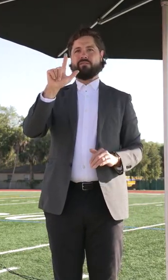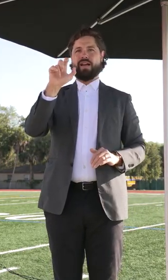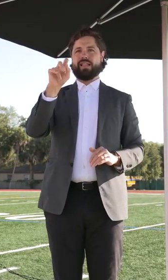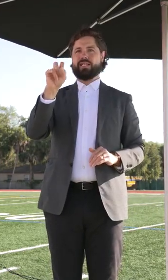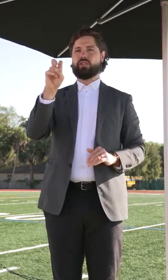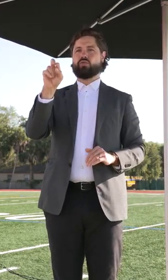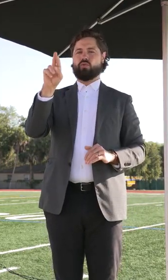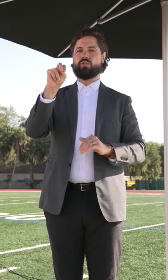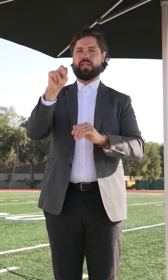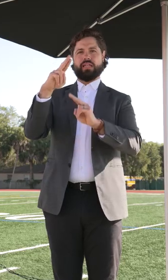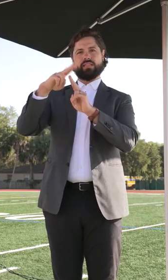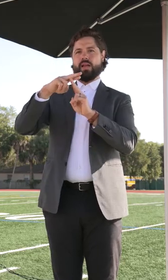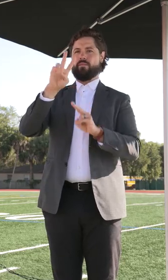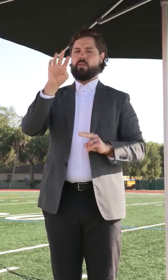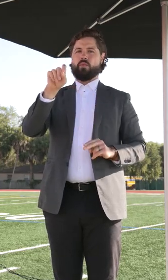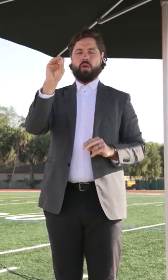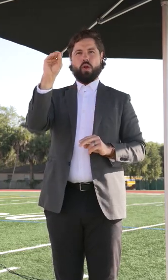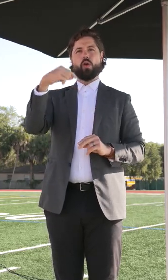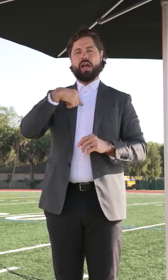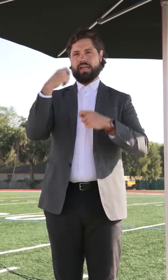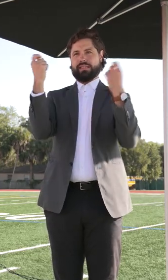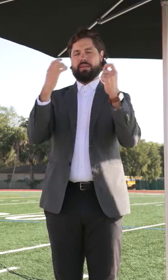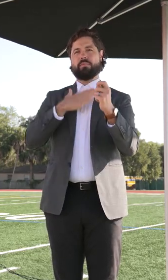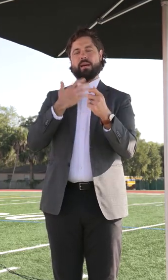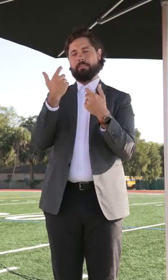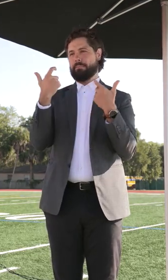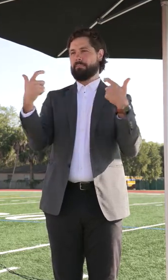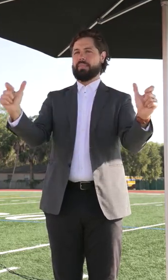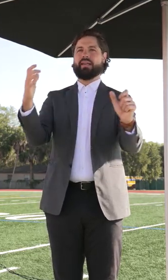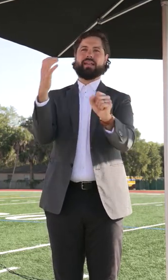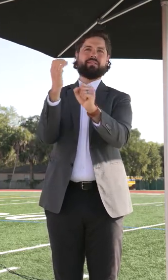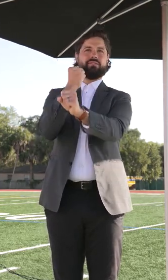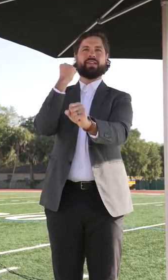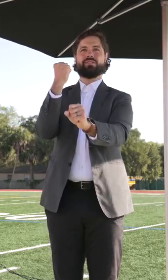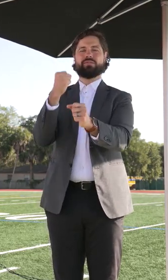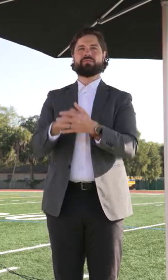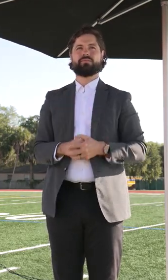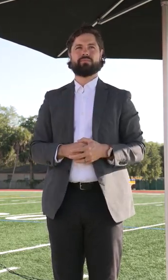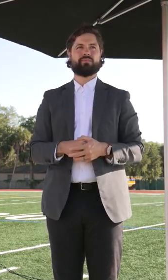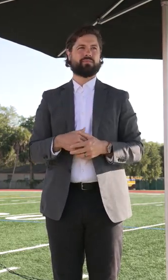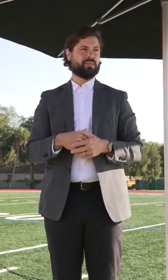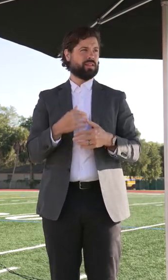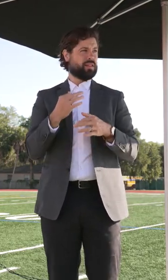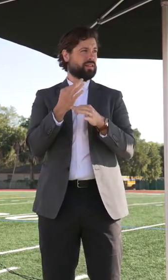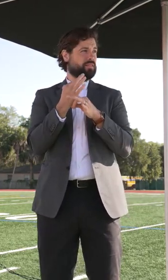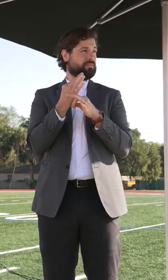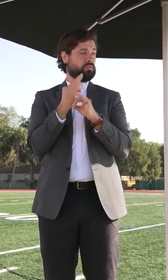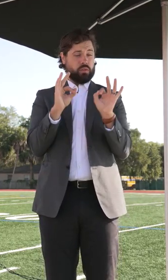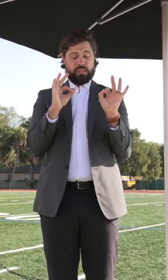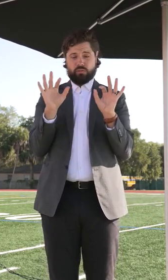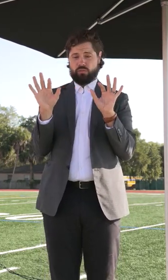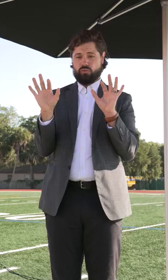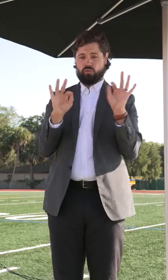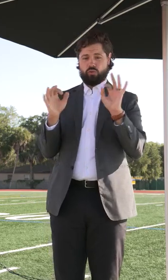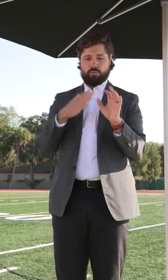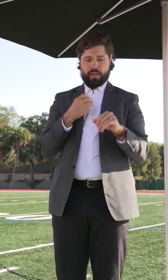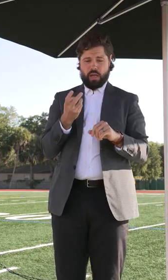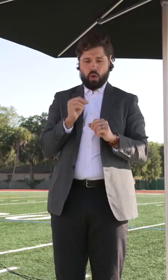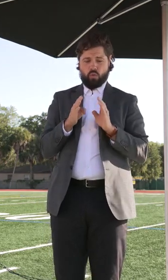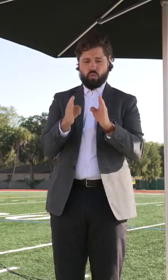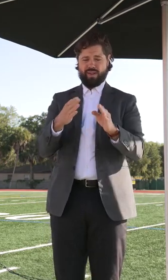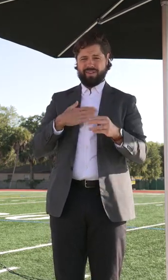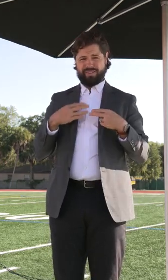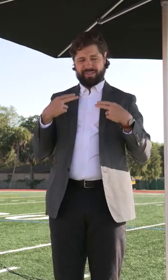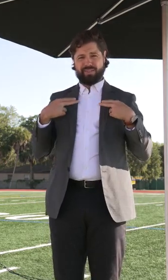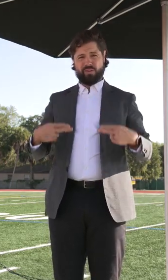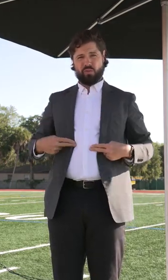today, I am celebrating a big victory with all of you. The freedom to choose our own way is our fundamental human right, and